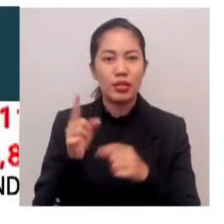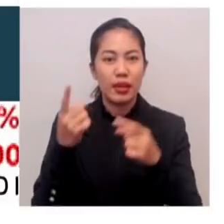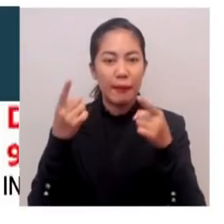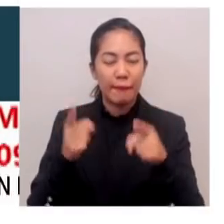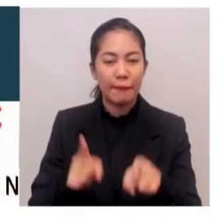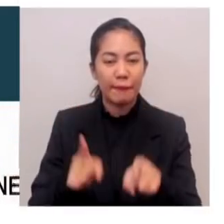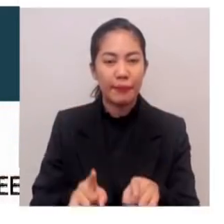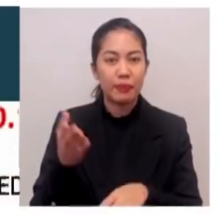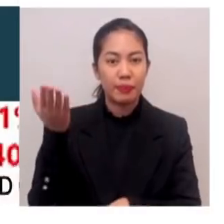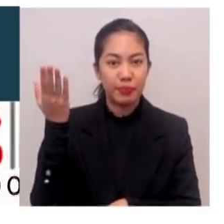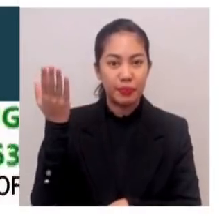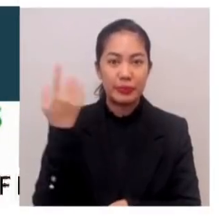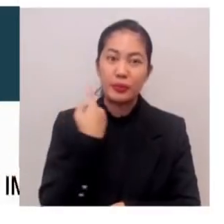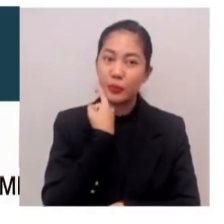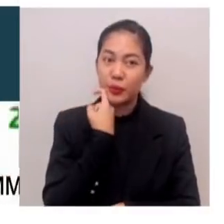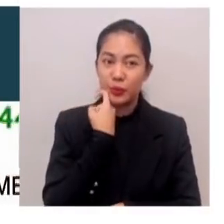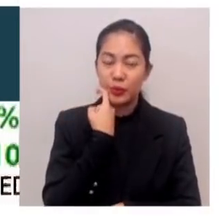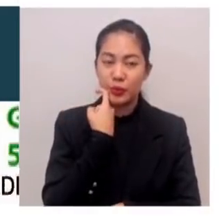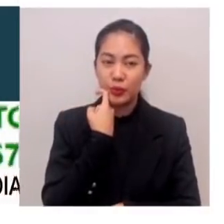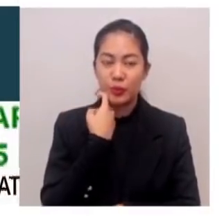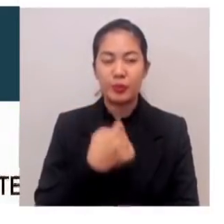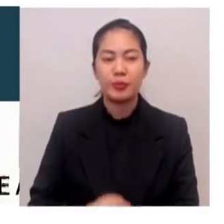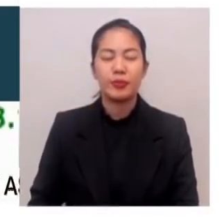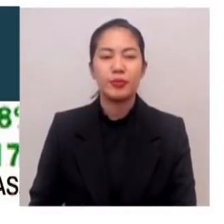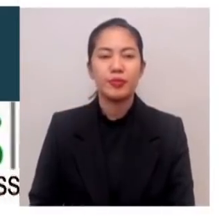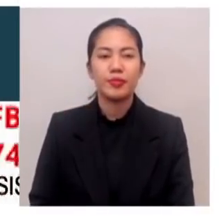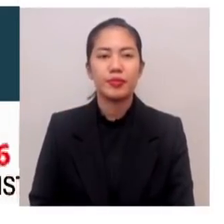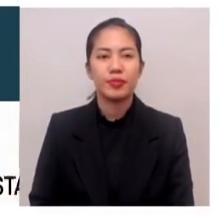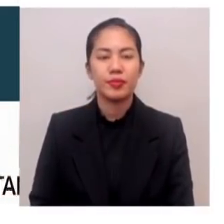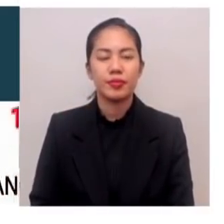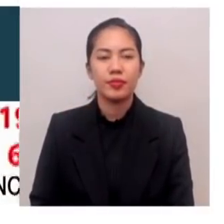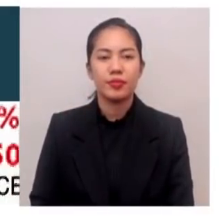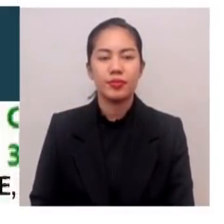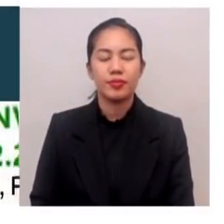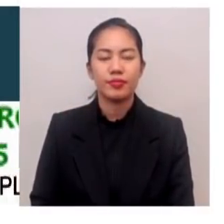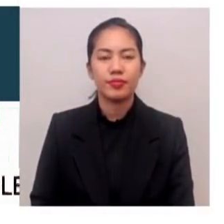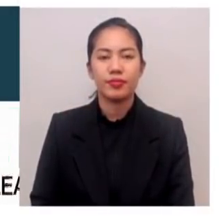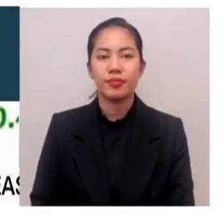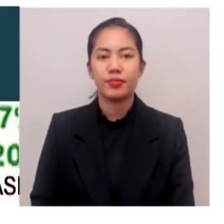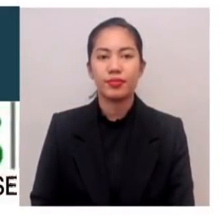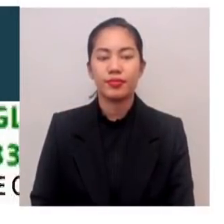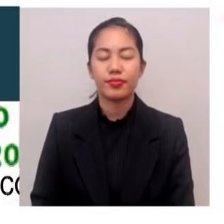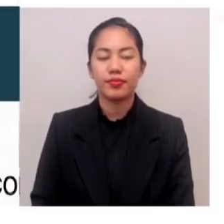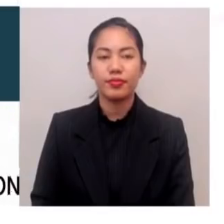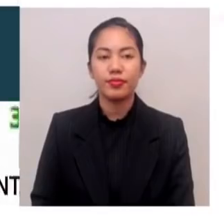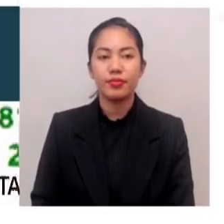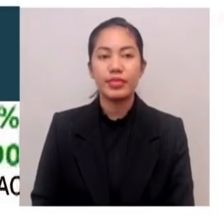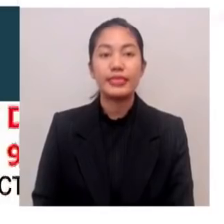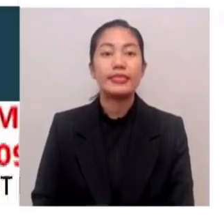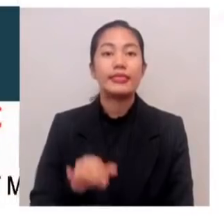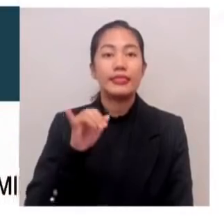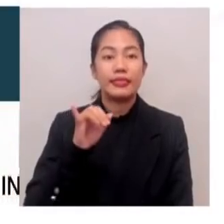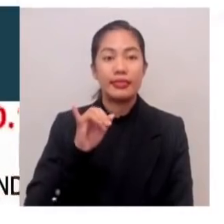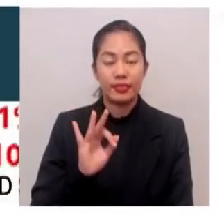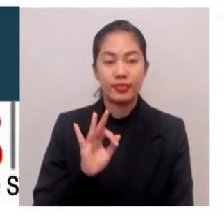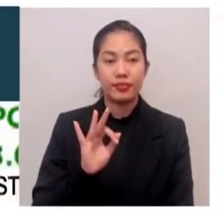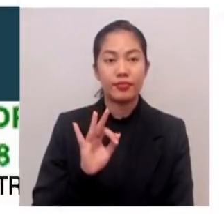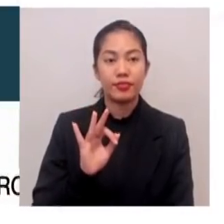couple of days, Professor. You know, if the other